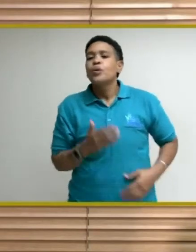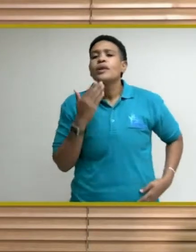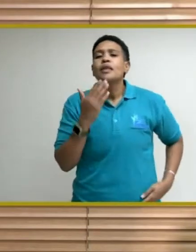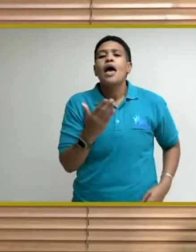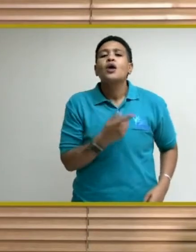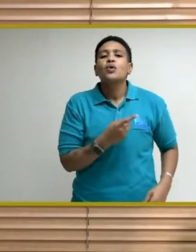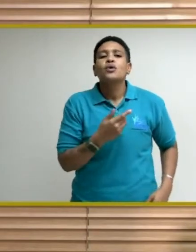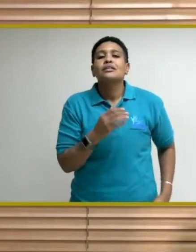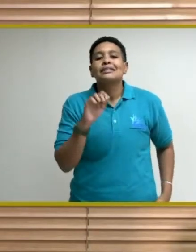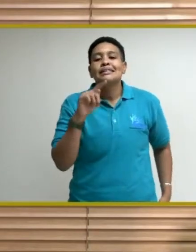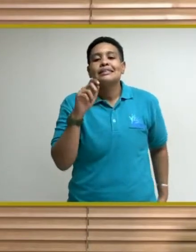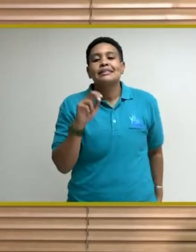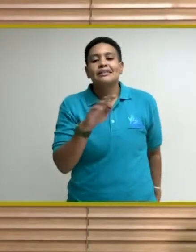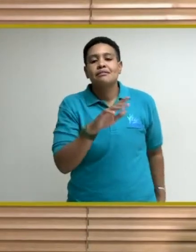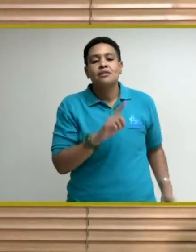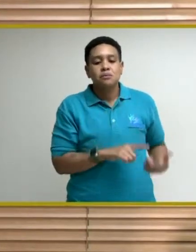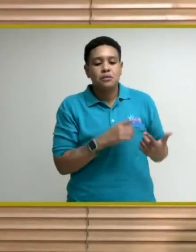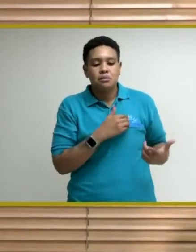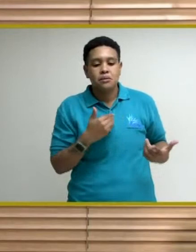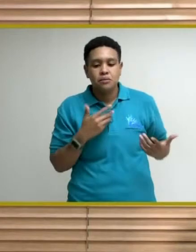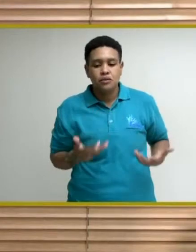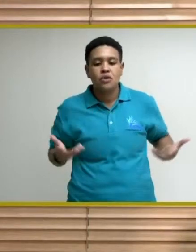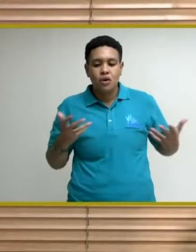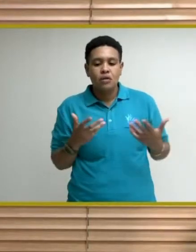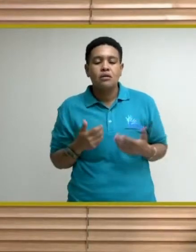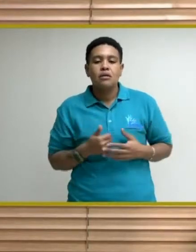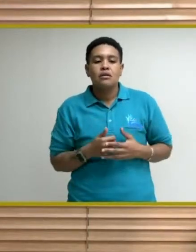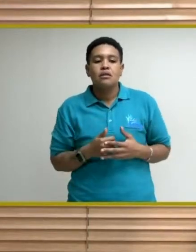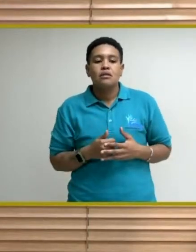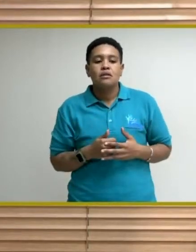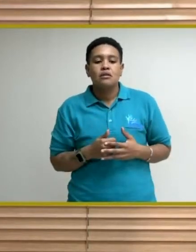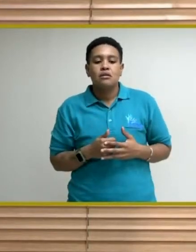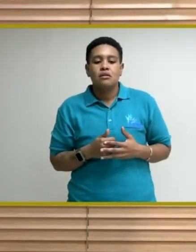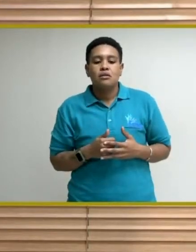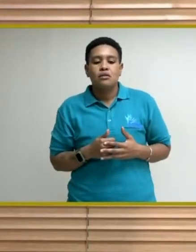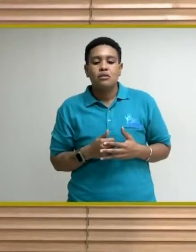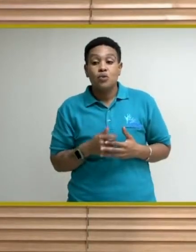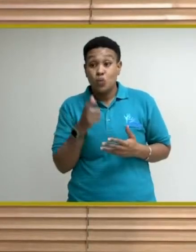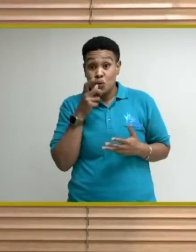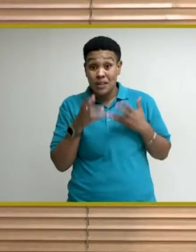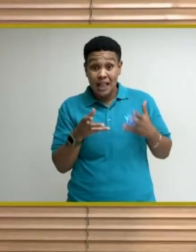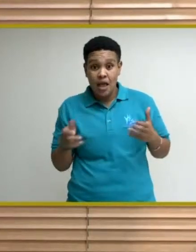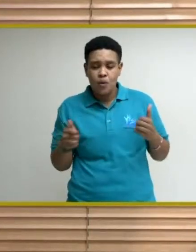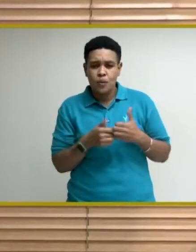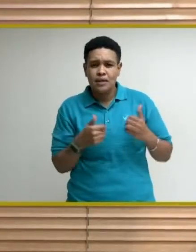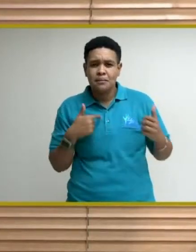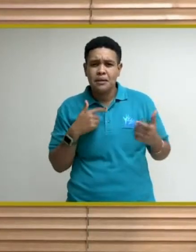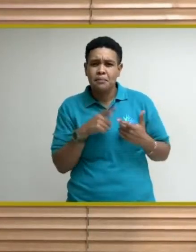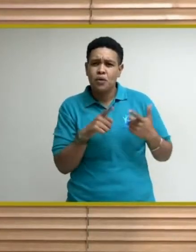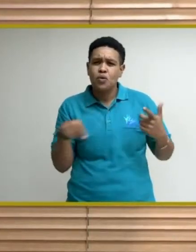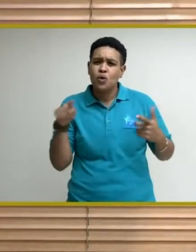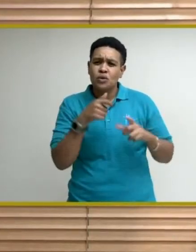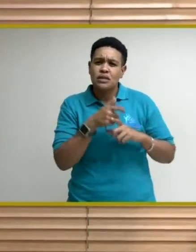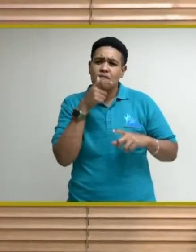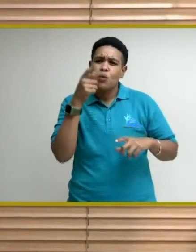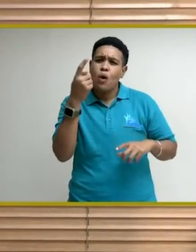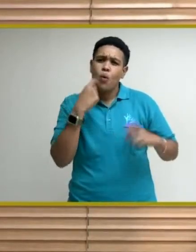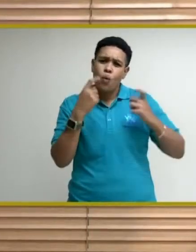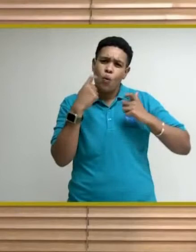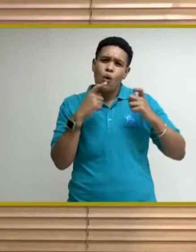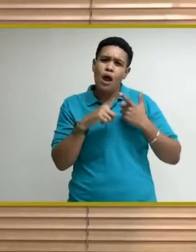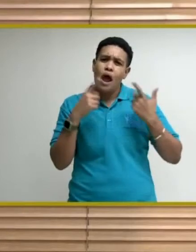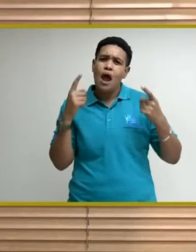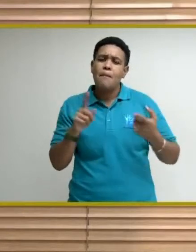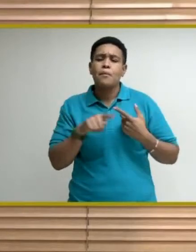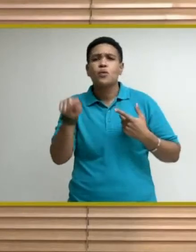much, Stephen, and to my colleagues who are here with me, and to those who have asked questions and those who